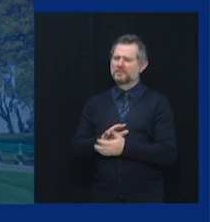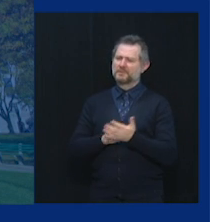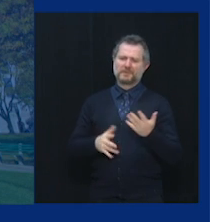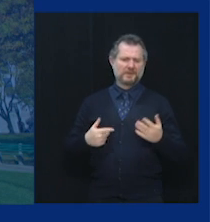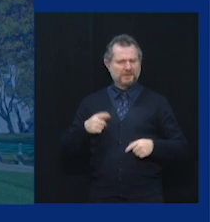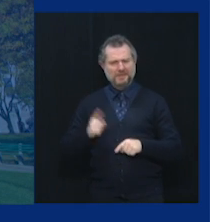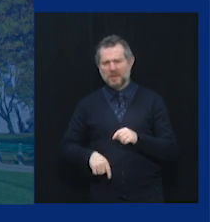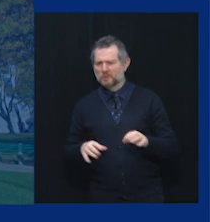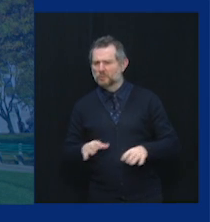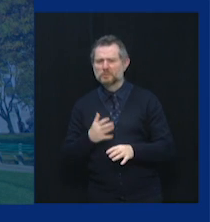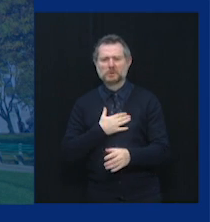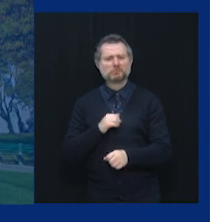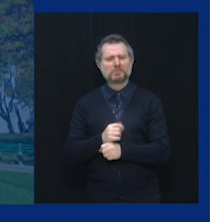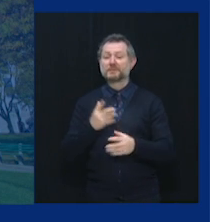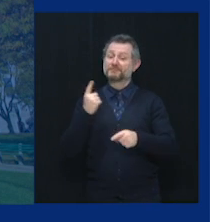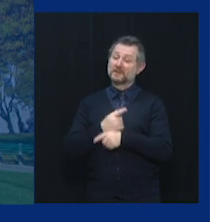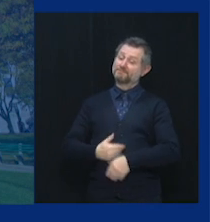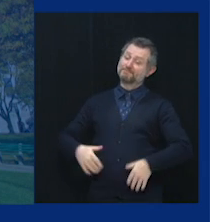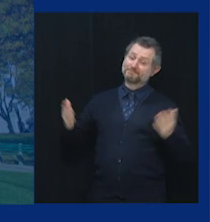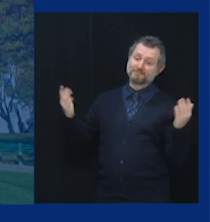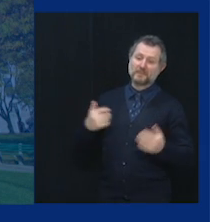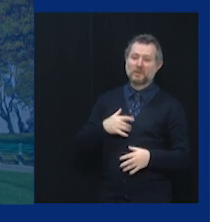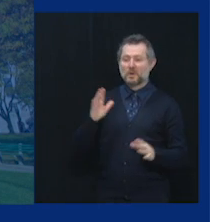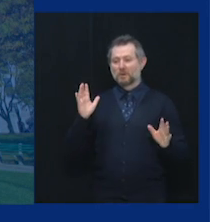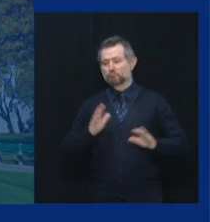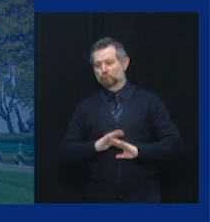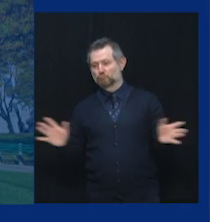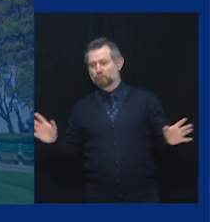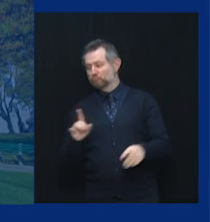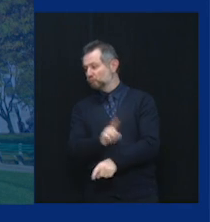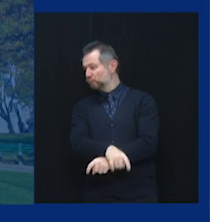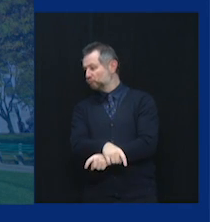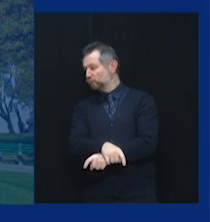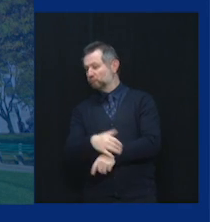their job, they're not going to try. Members of the